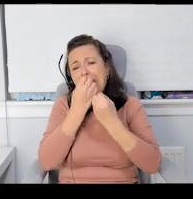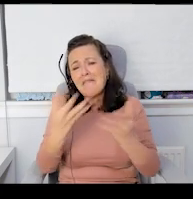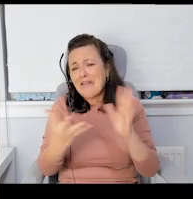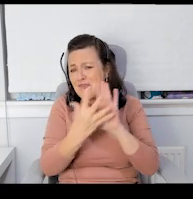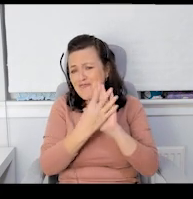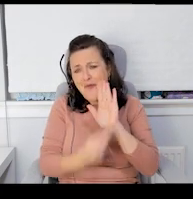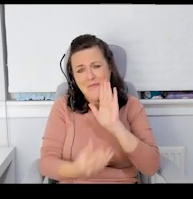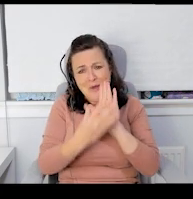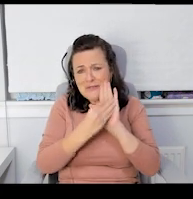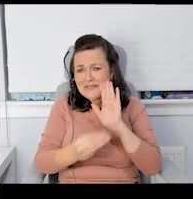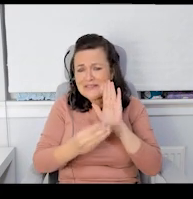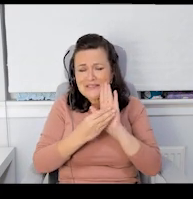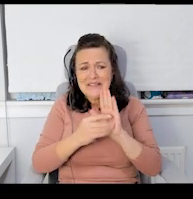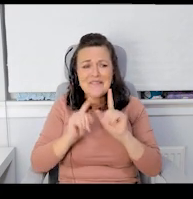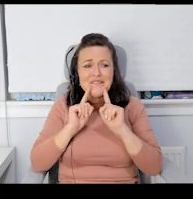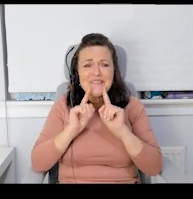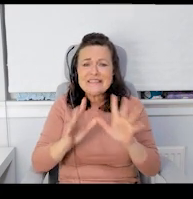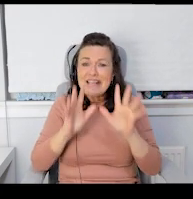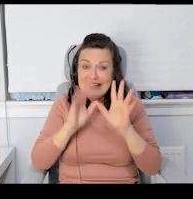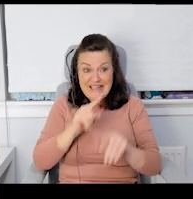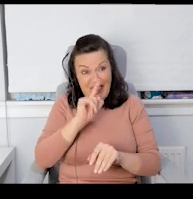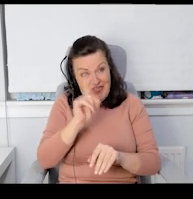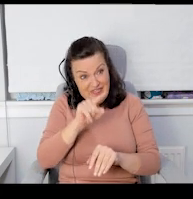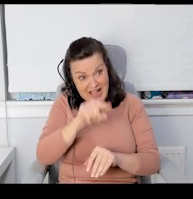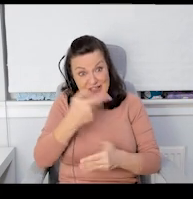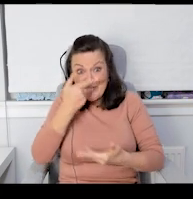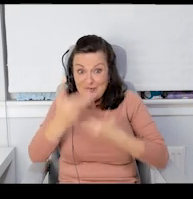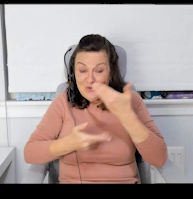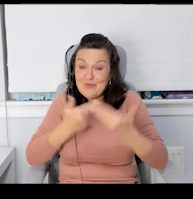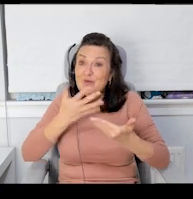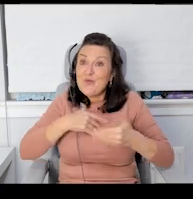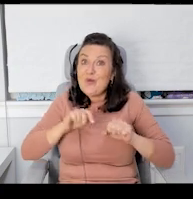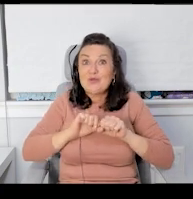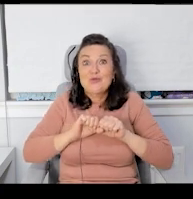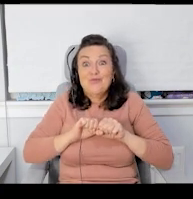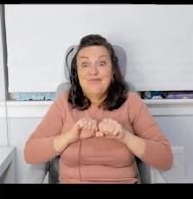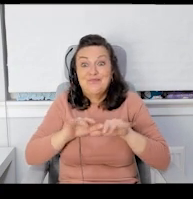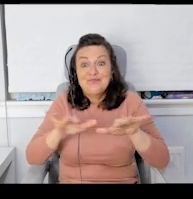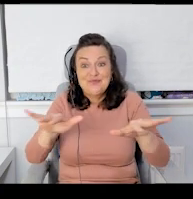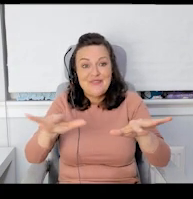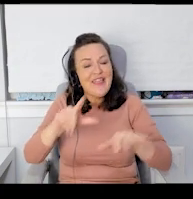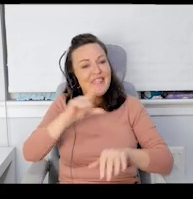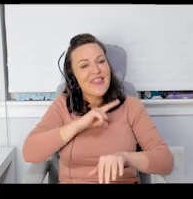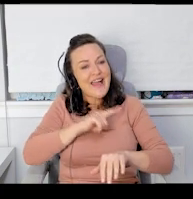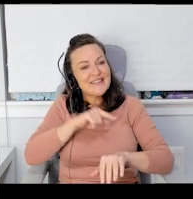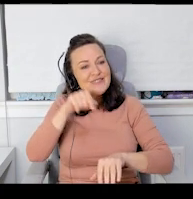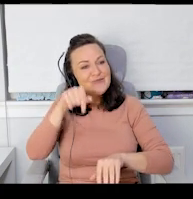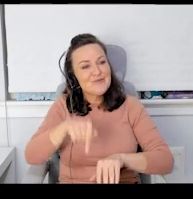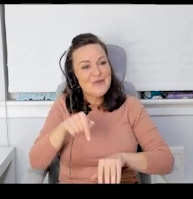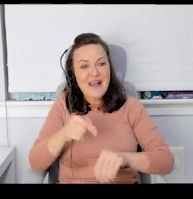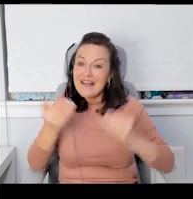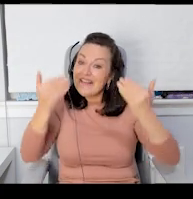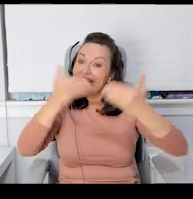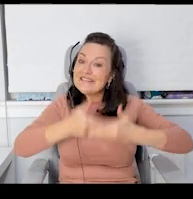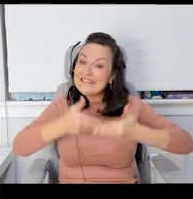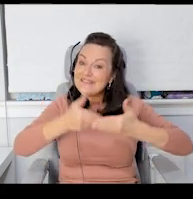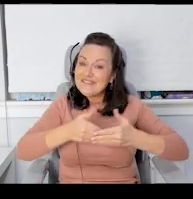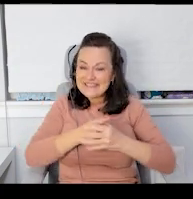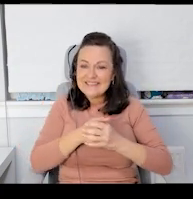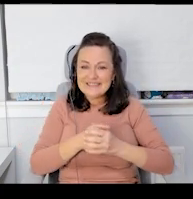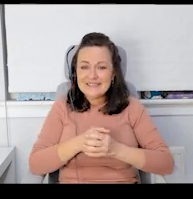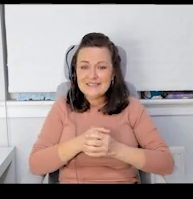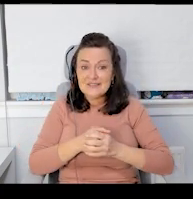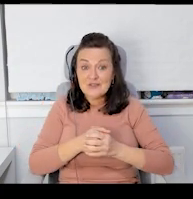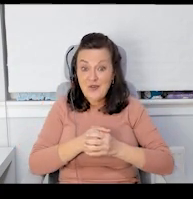role models. You are fantastic, you know, so that's the kind of stories we need to get out there, and that's the purpose of, I suppose, the session this evening as well.